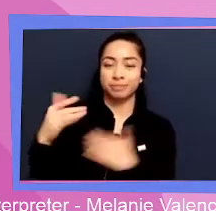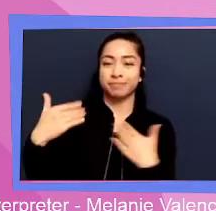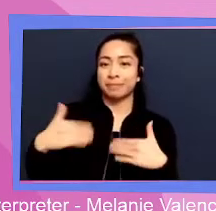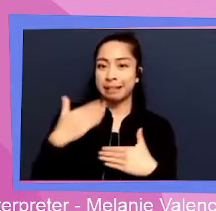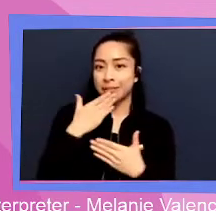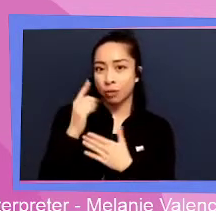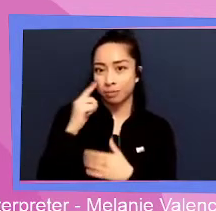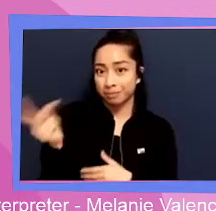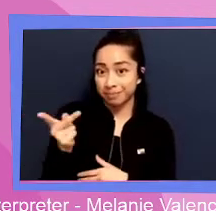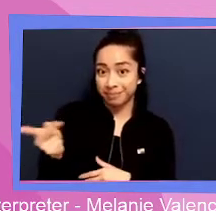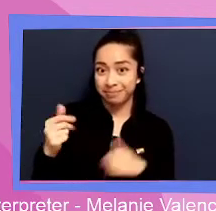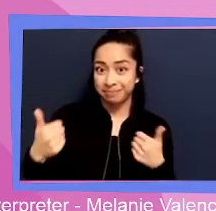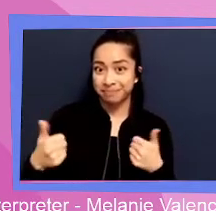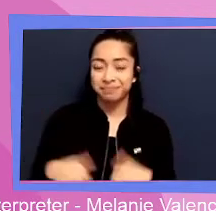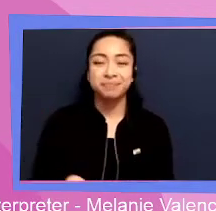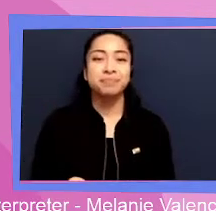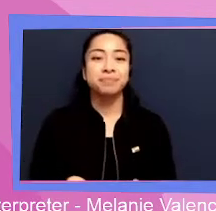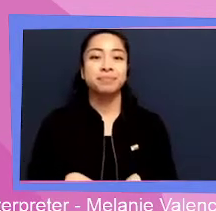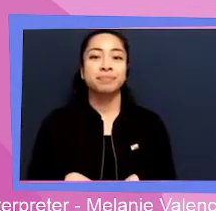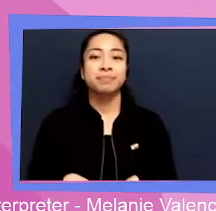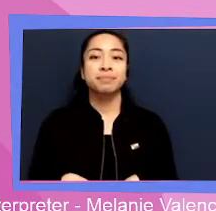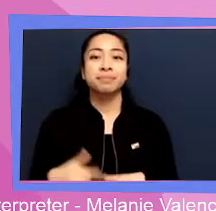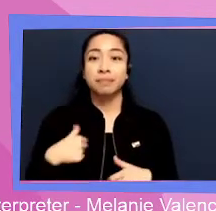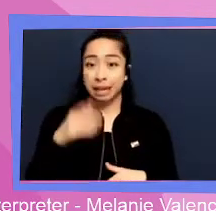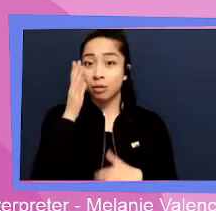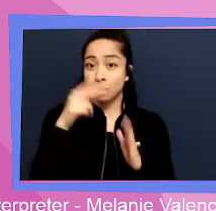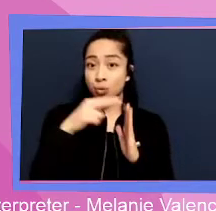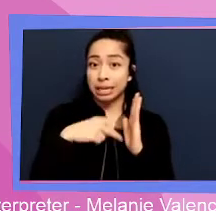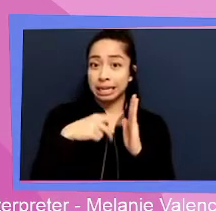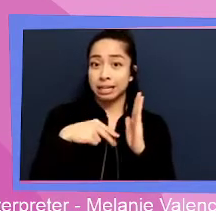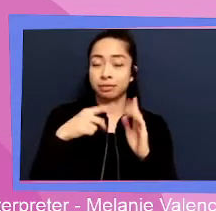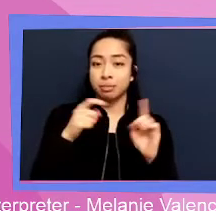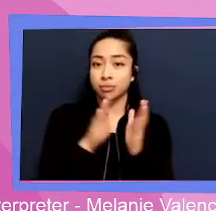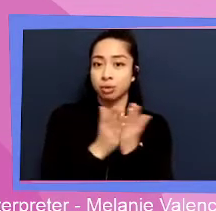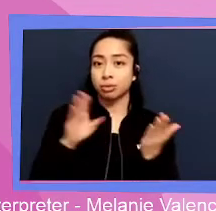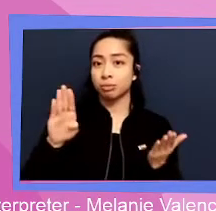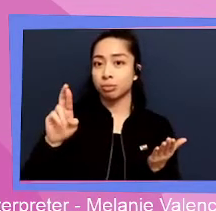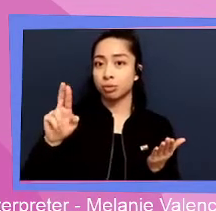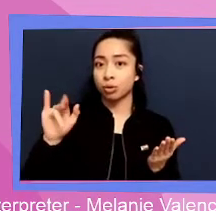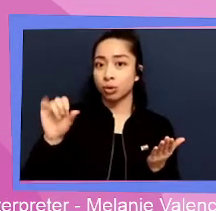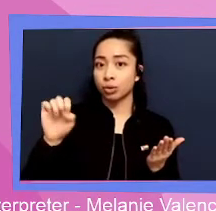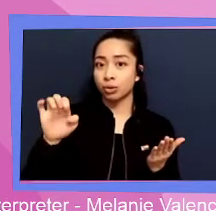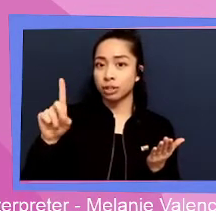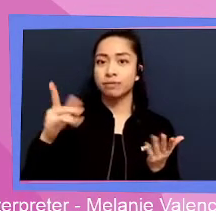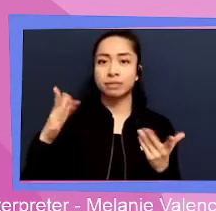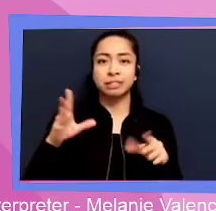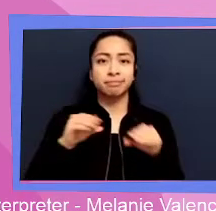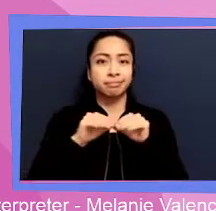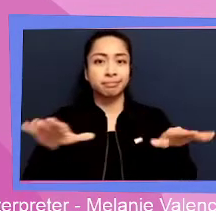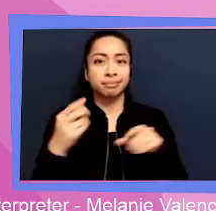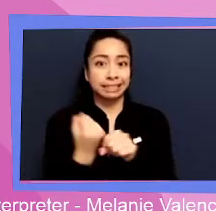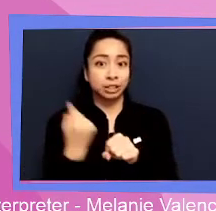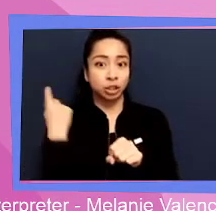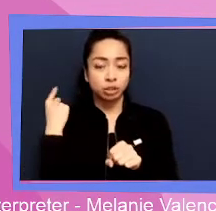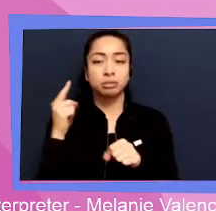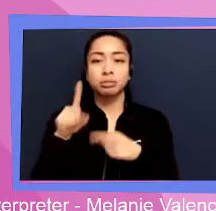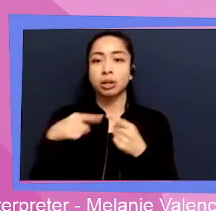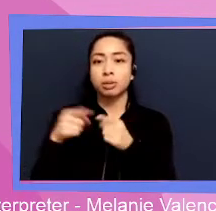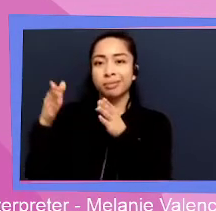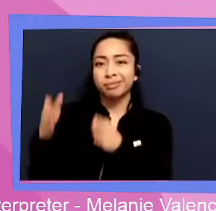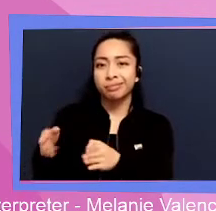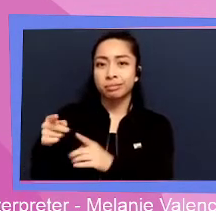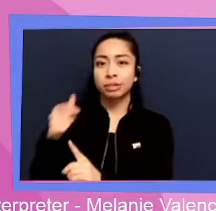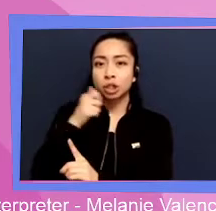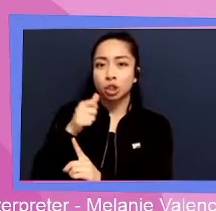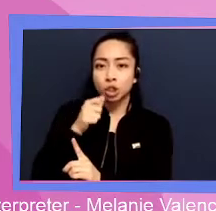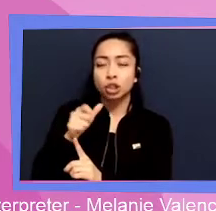both. I am going to read from Bruise, which just came out last year. It's about a girl who has lost her parents to a